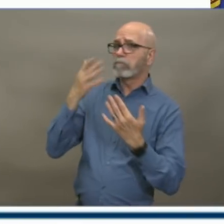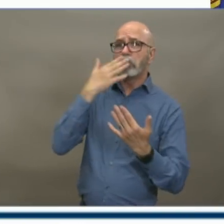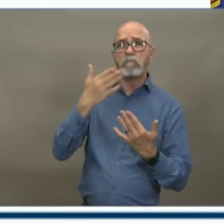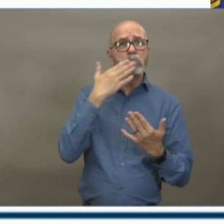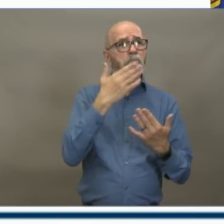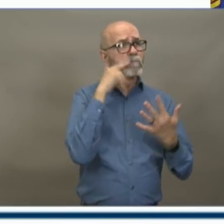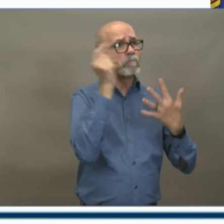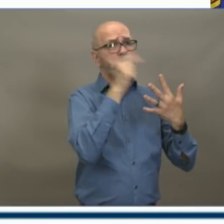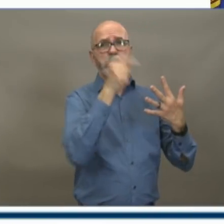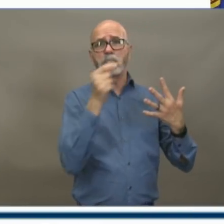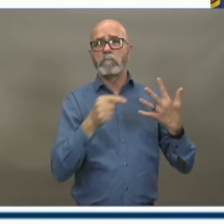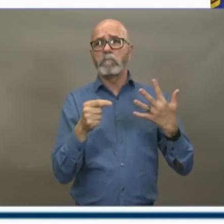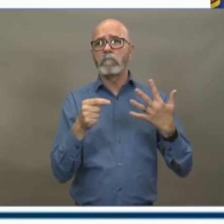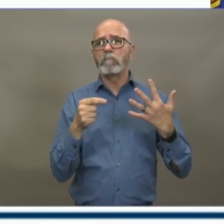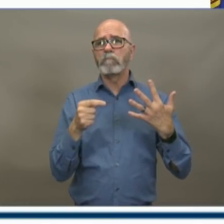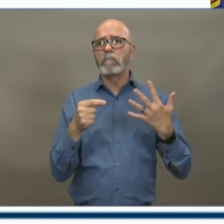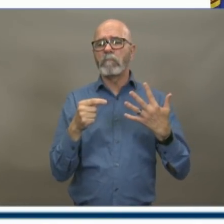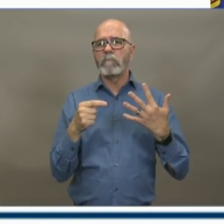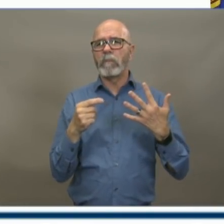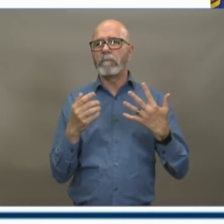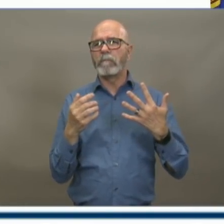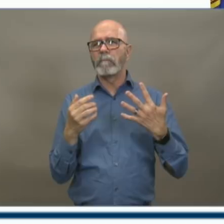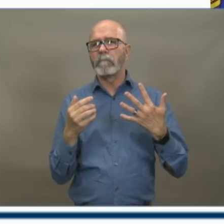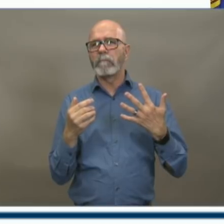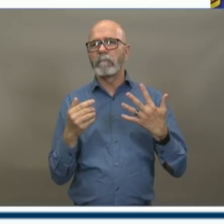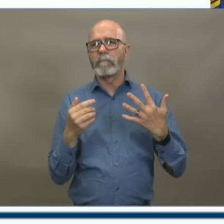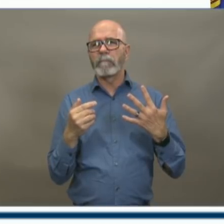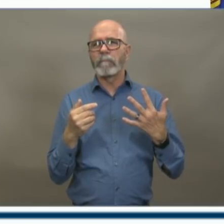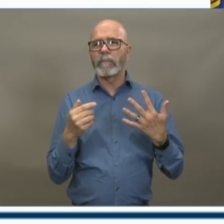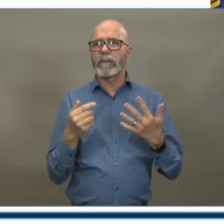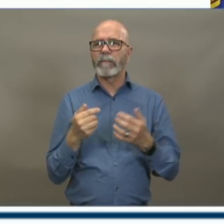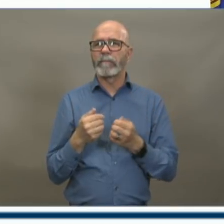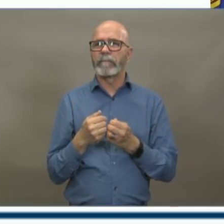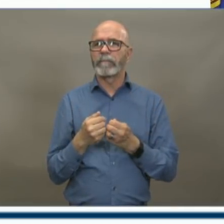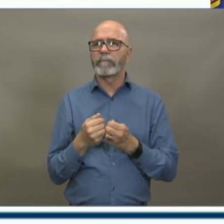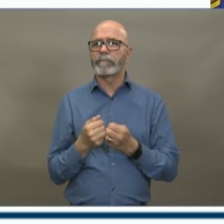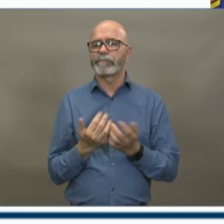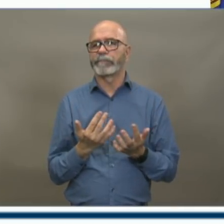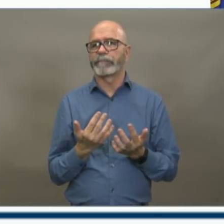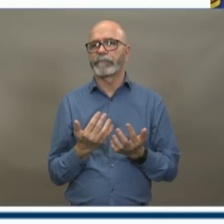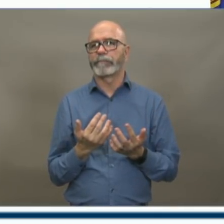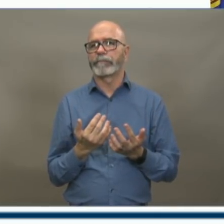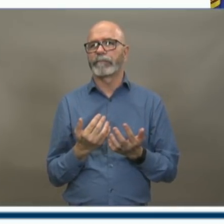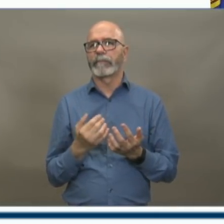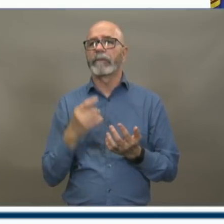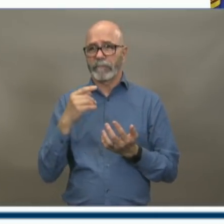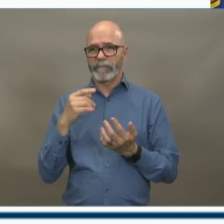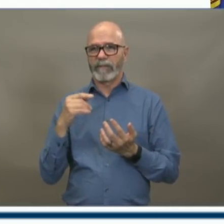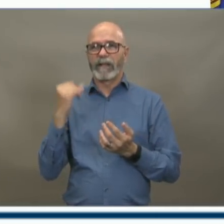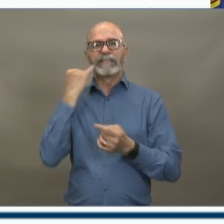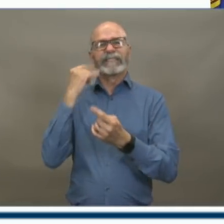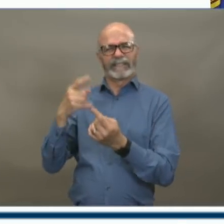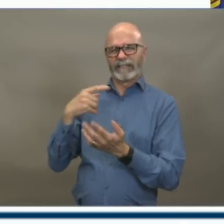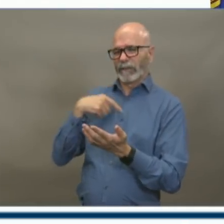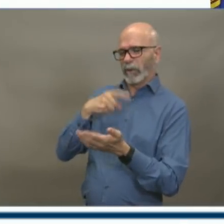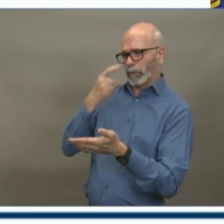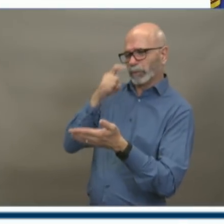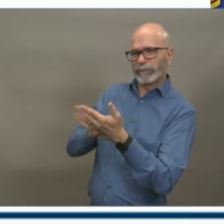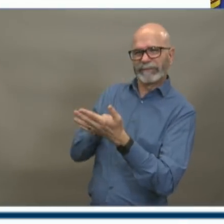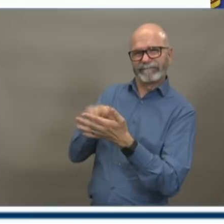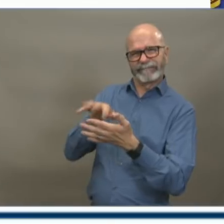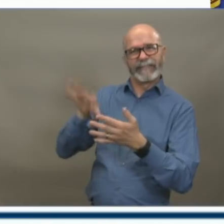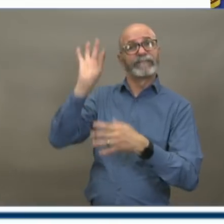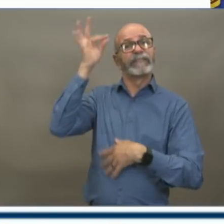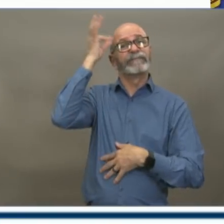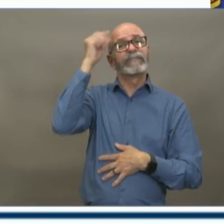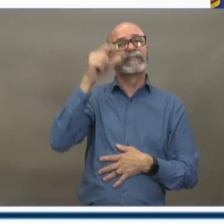Scotia is the Safe Restart program in terms of the federal transfer for municipal operating and transit